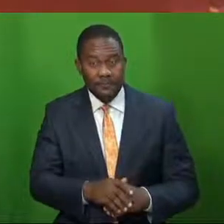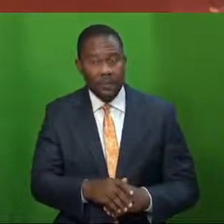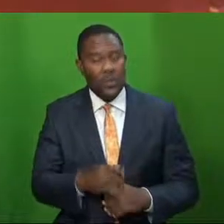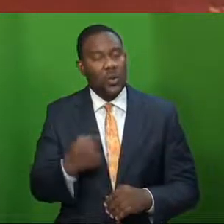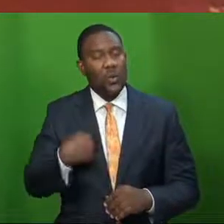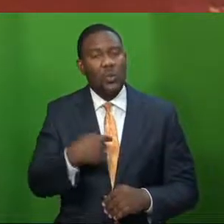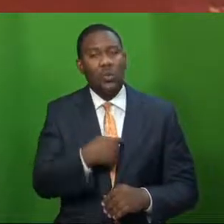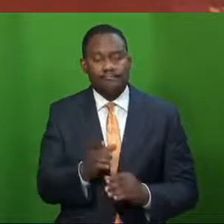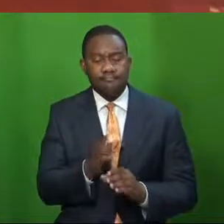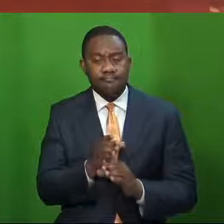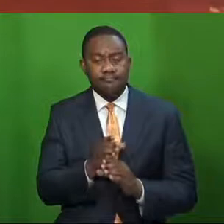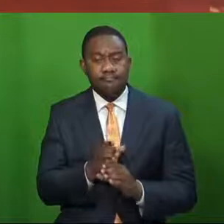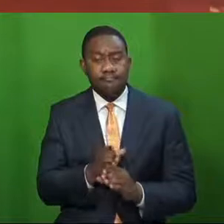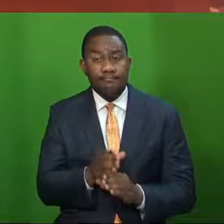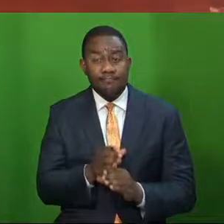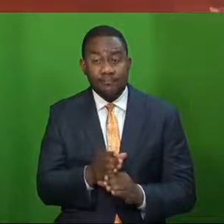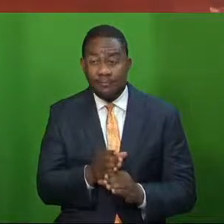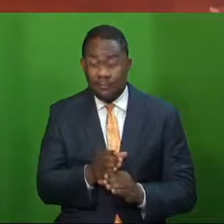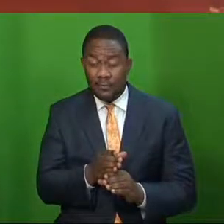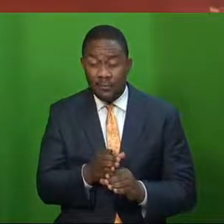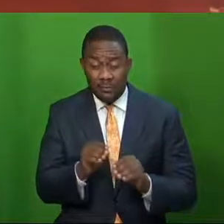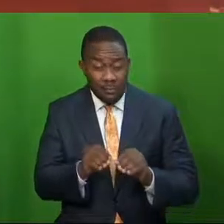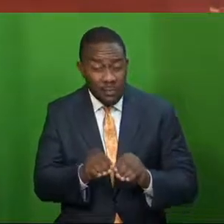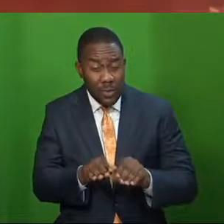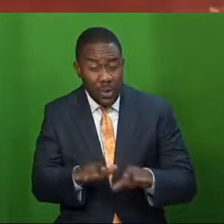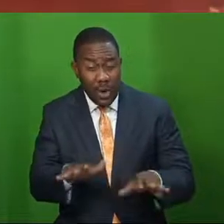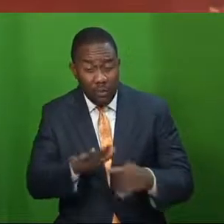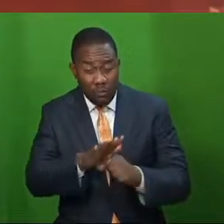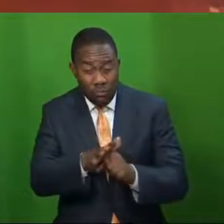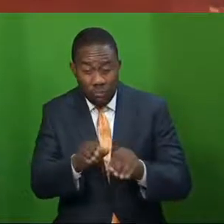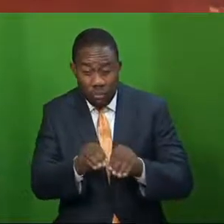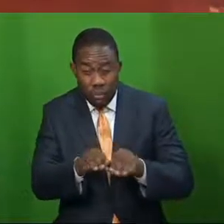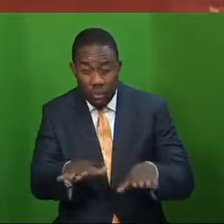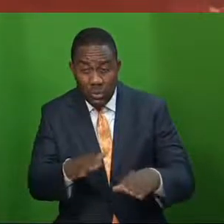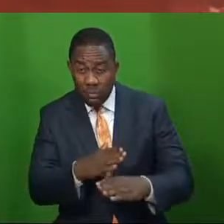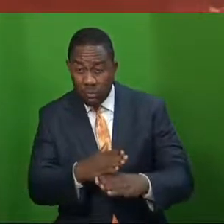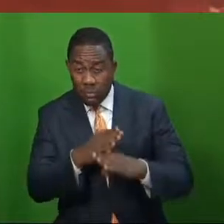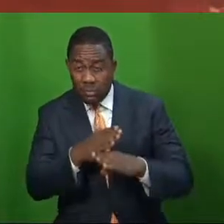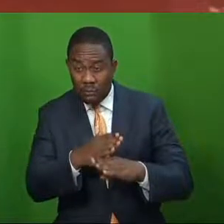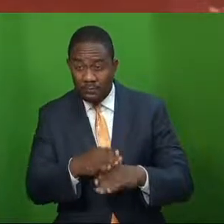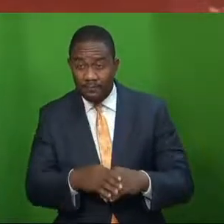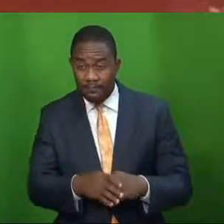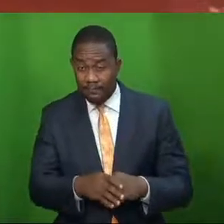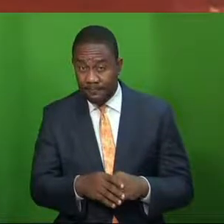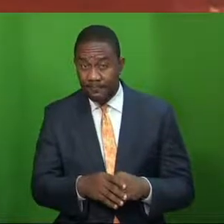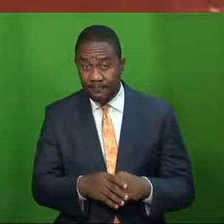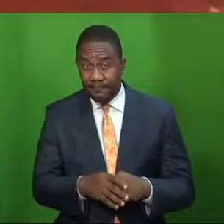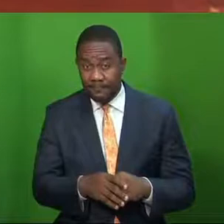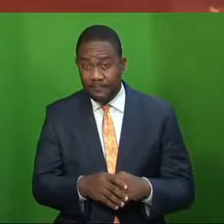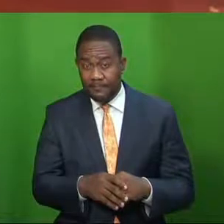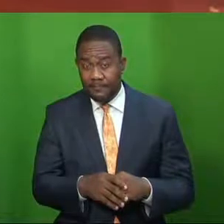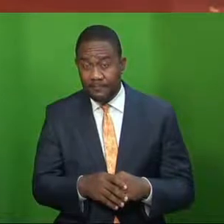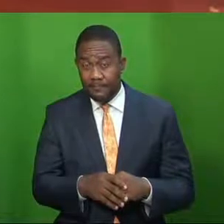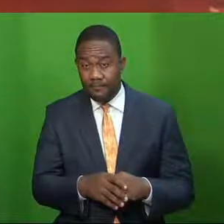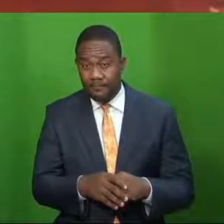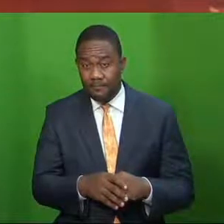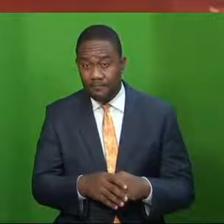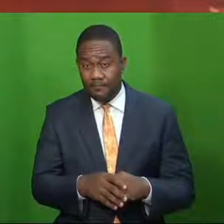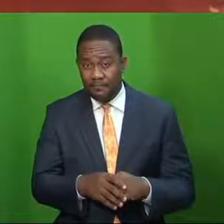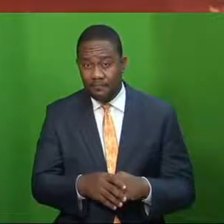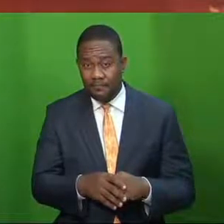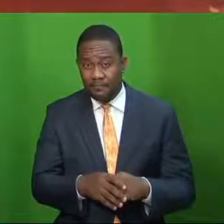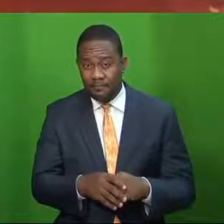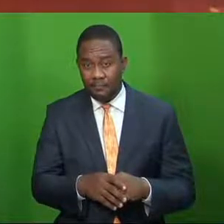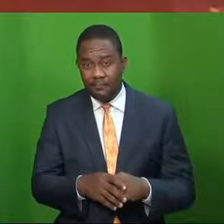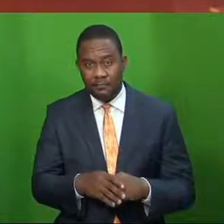to avert the disease, you, in consultation with leadership, have agreed that the